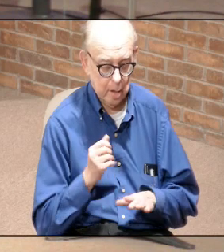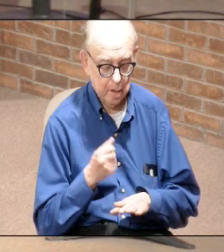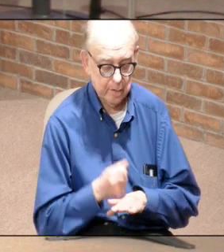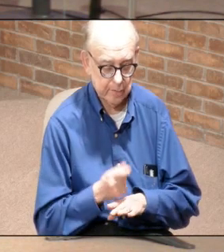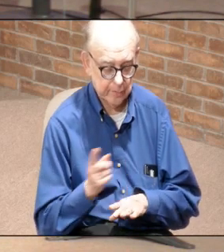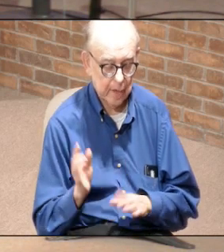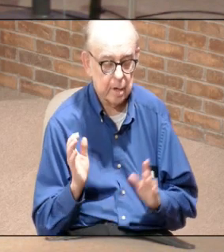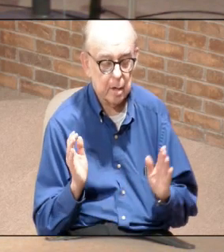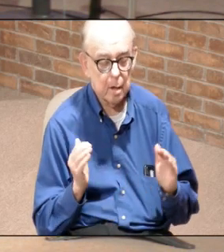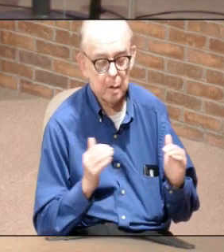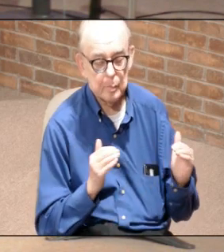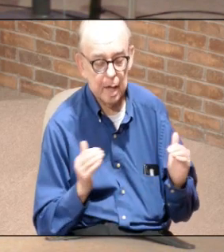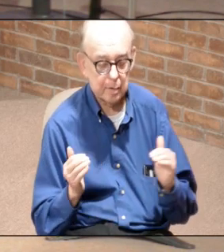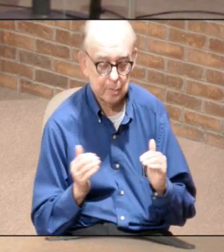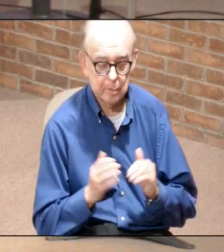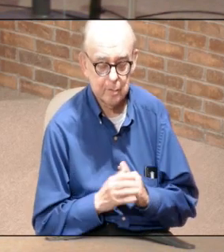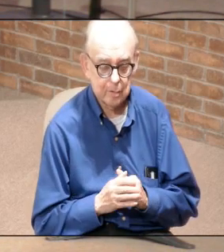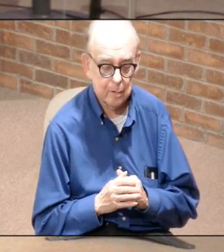that battle.